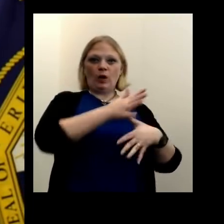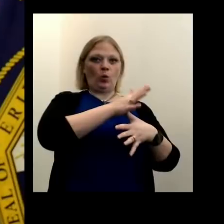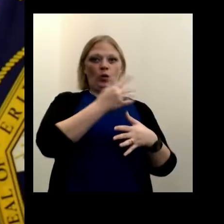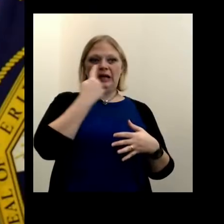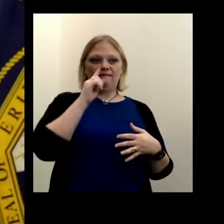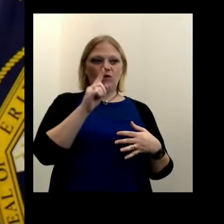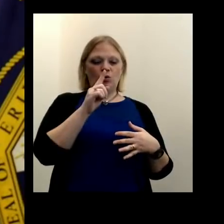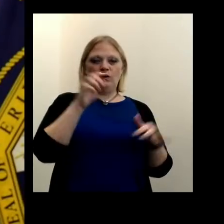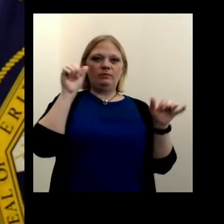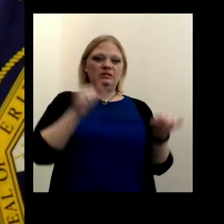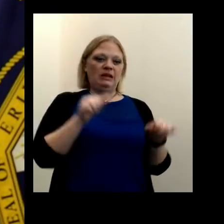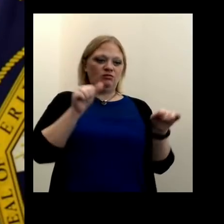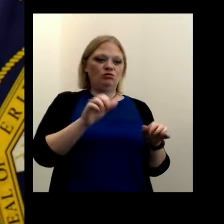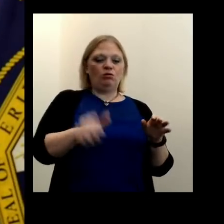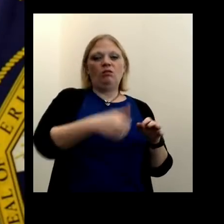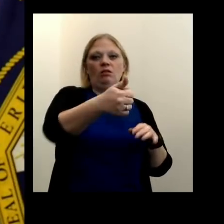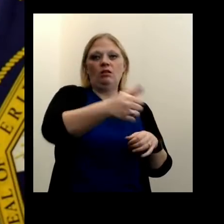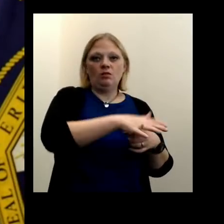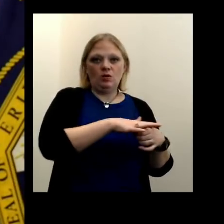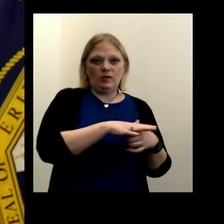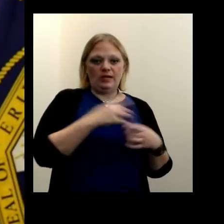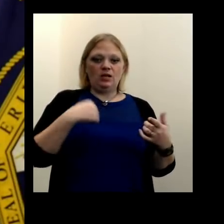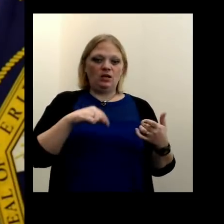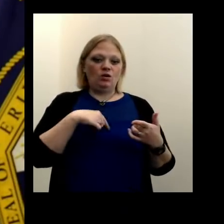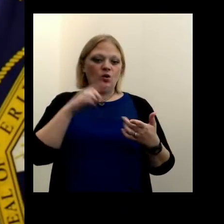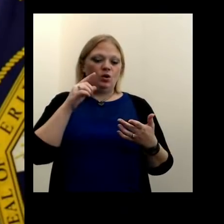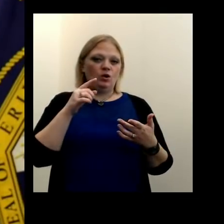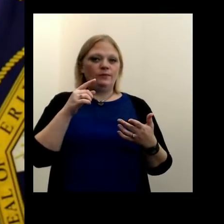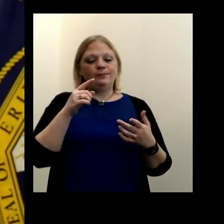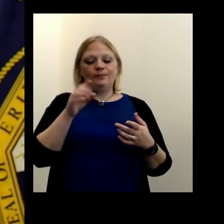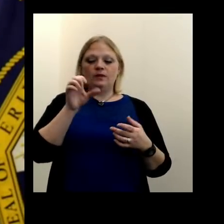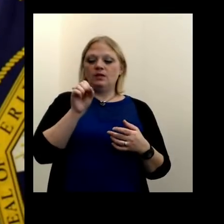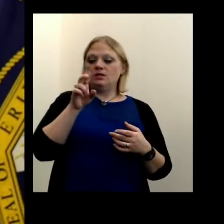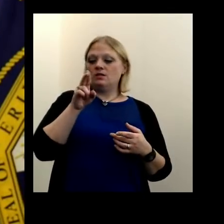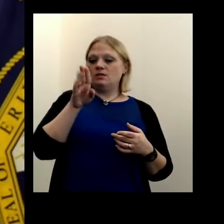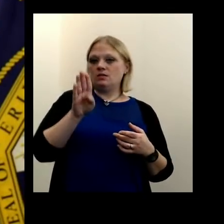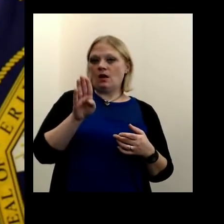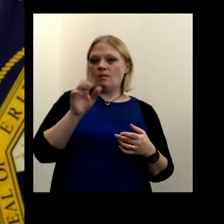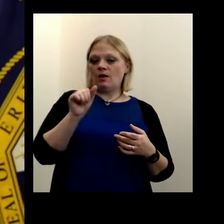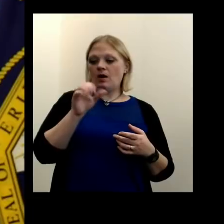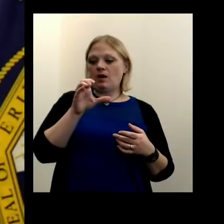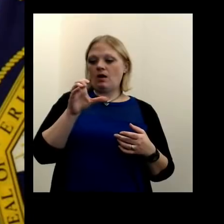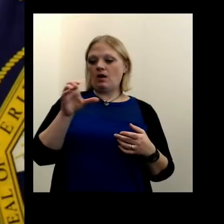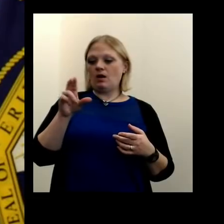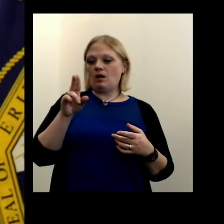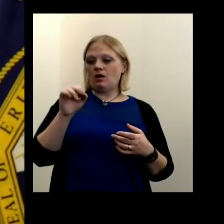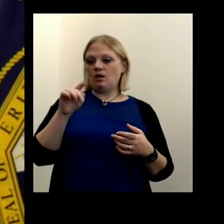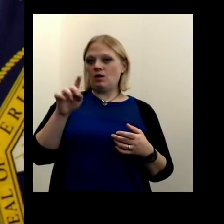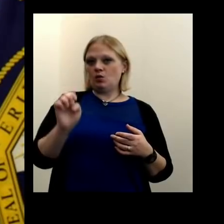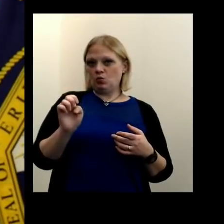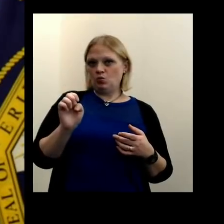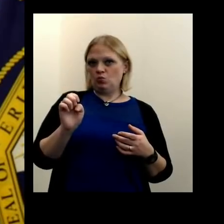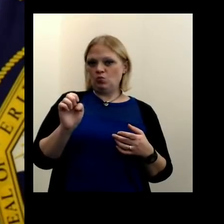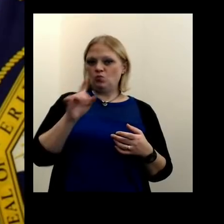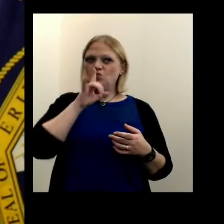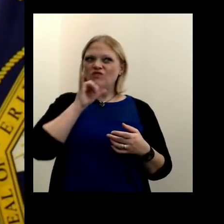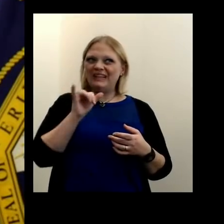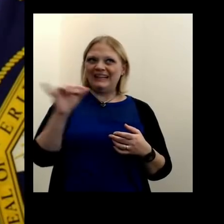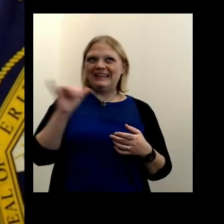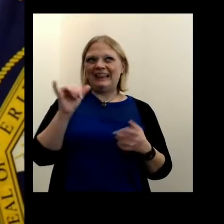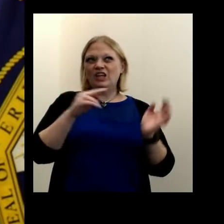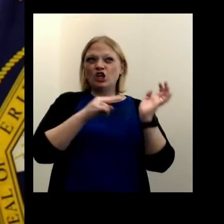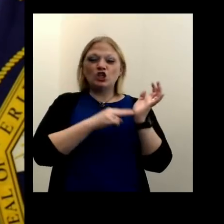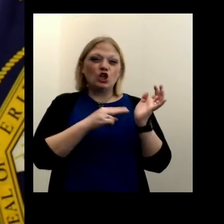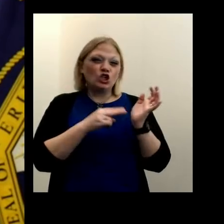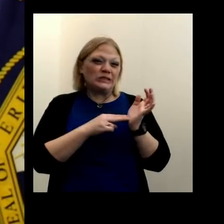other location. We are looking at, when we talk about subacute, we're talking primarily about a nursing facility